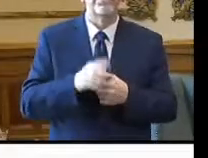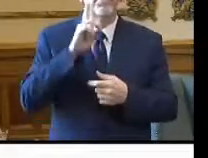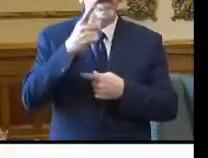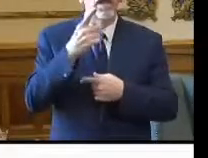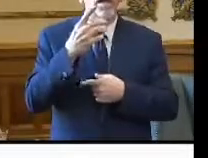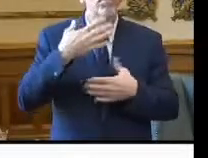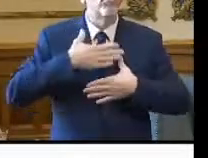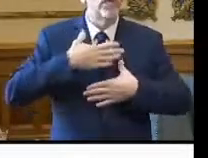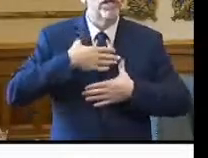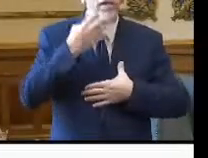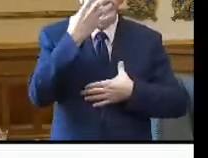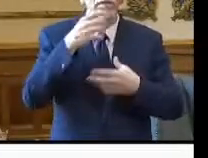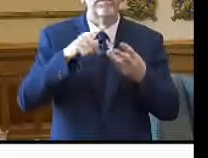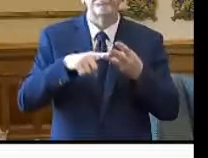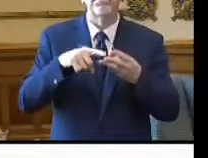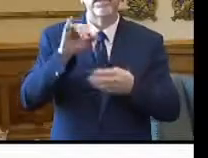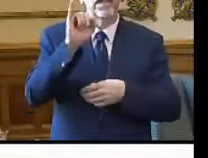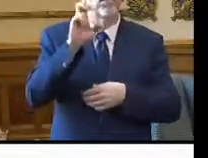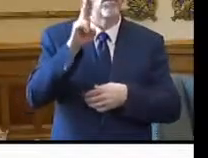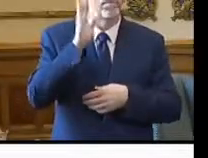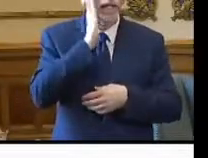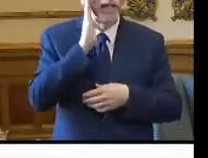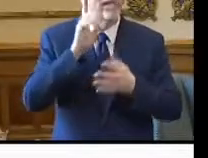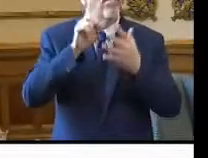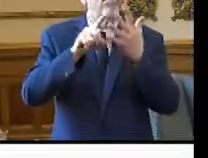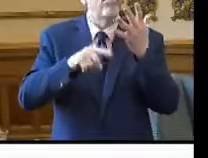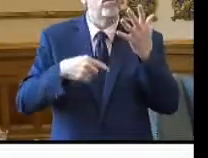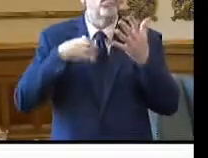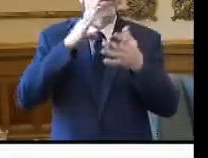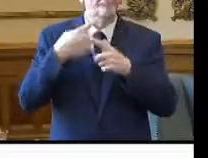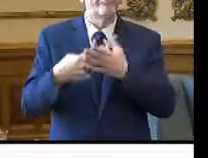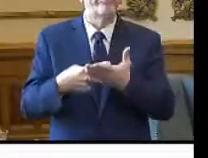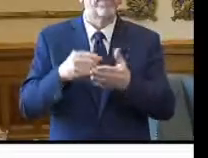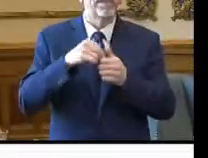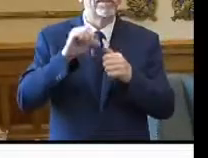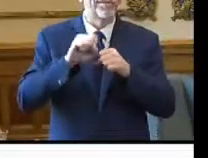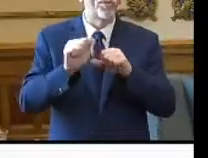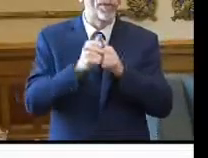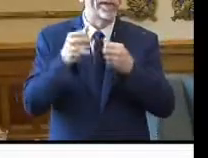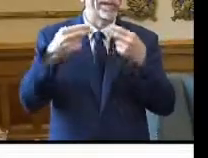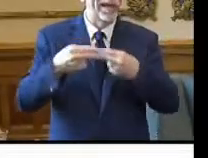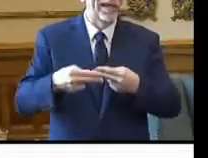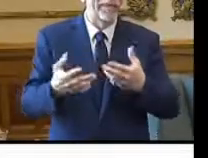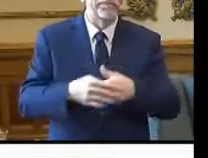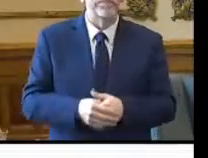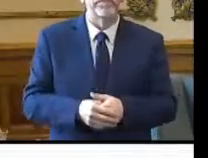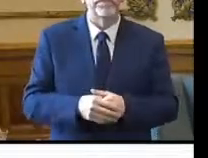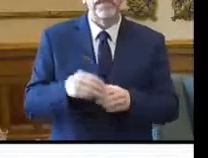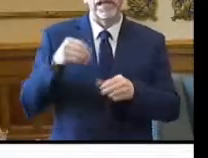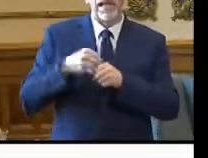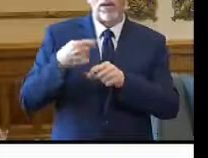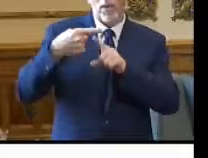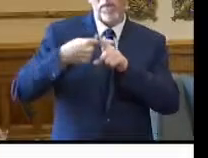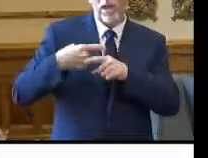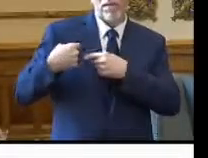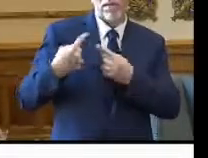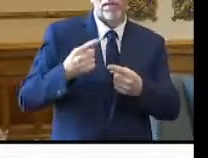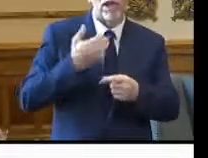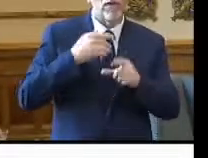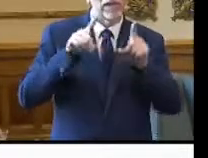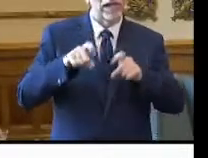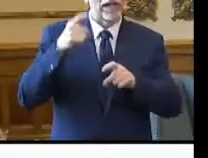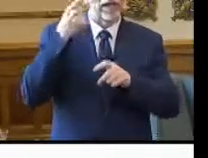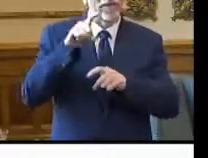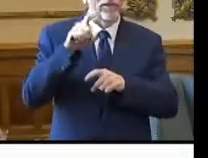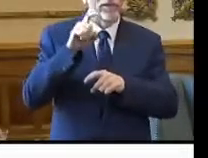ventilators and ICU beds as we go through all these slides today. In just over a month, our testing for COVID-19